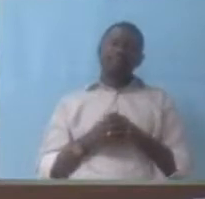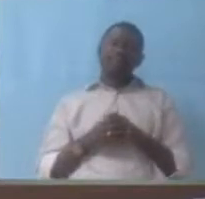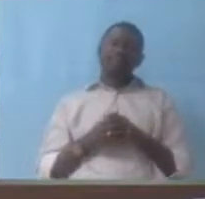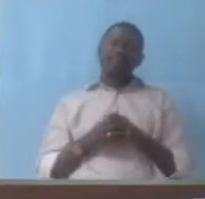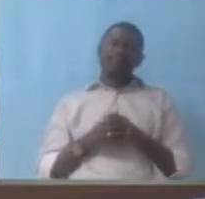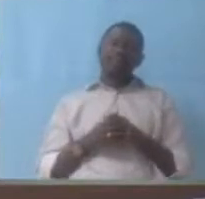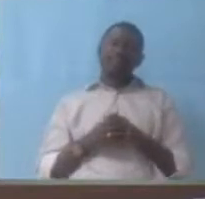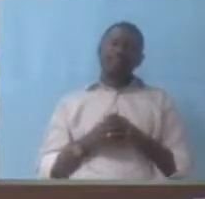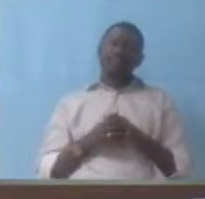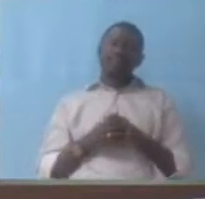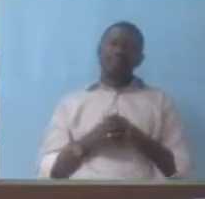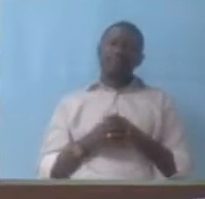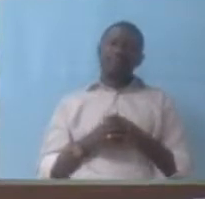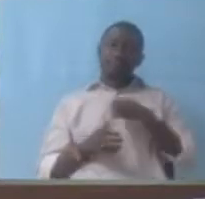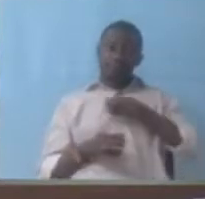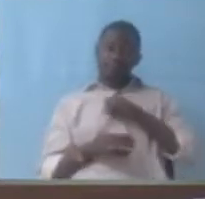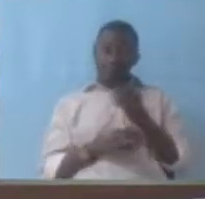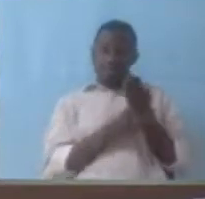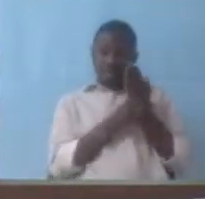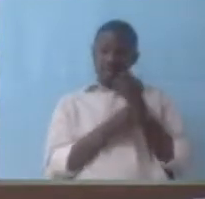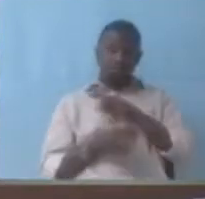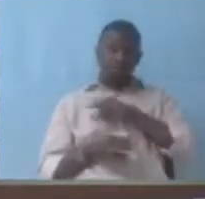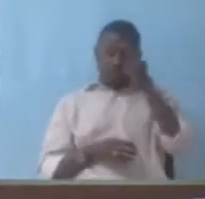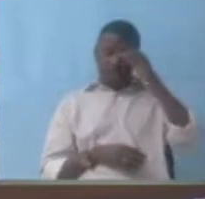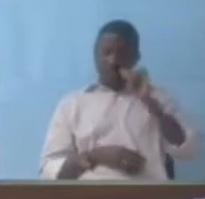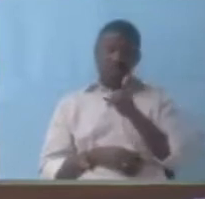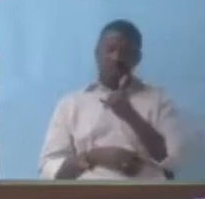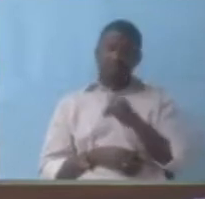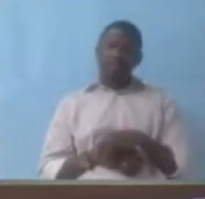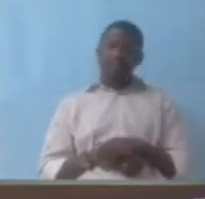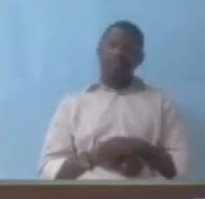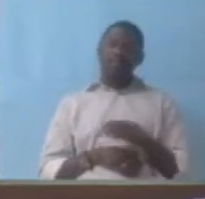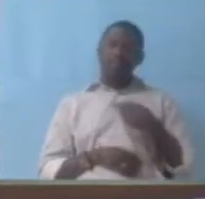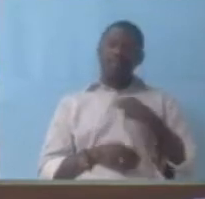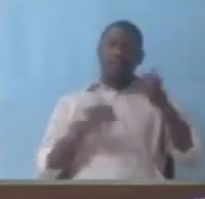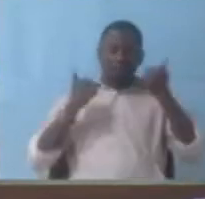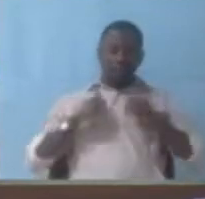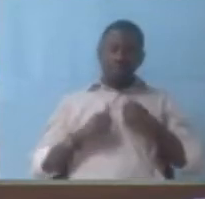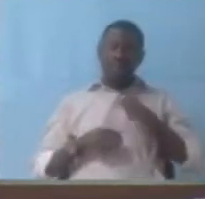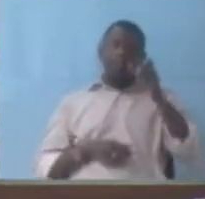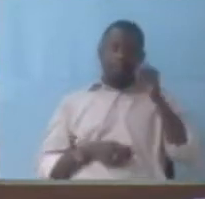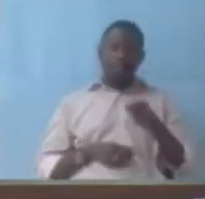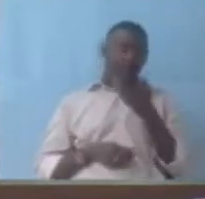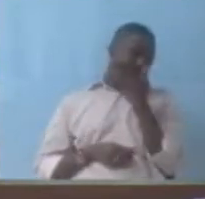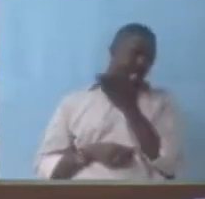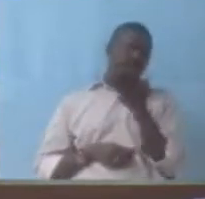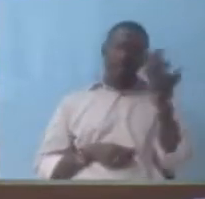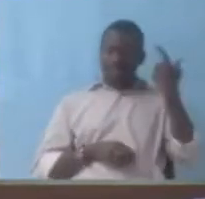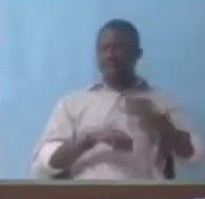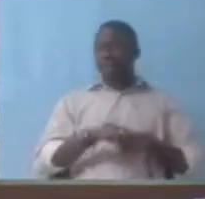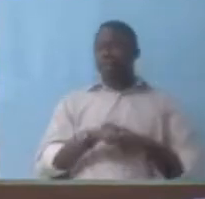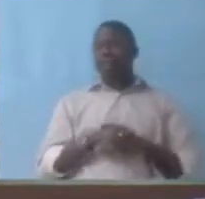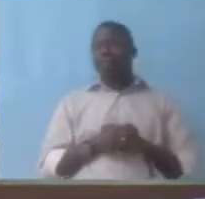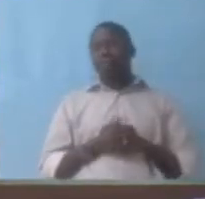Personally, I don't agree. Ndakumo de mansong. I happen to be the person there. Akataleko ntele